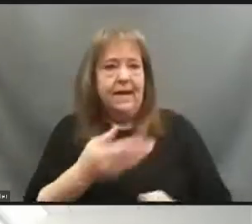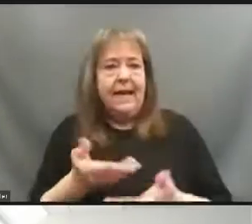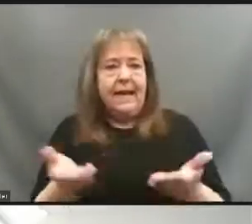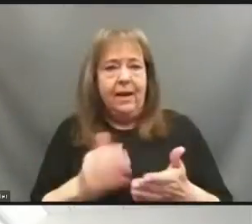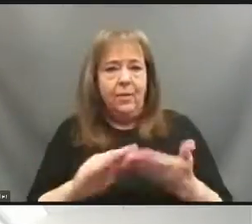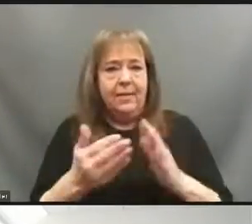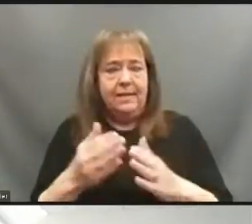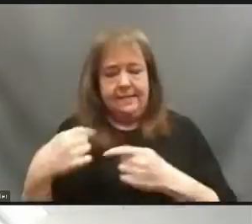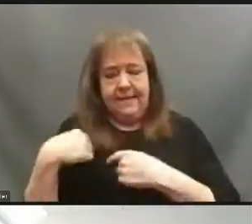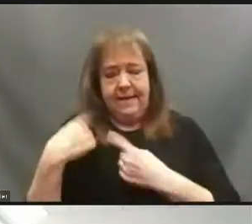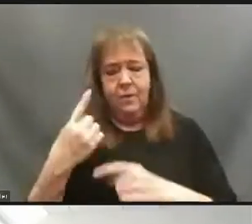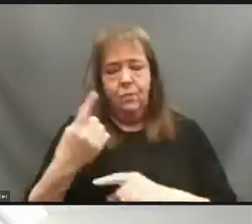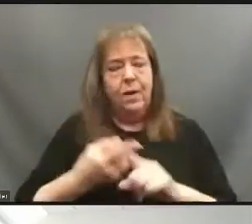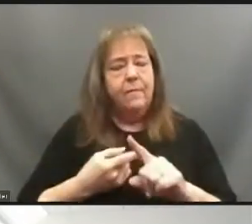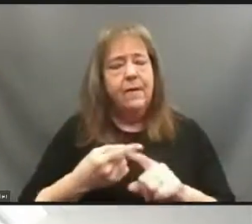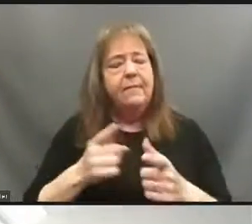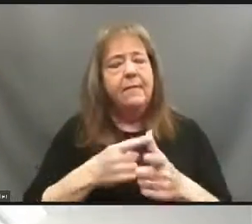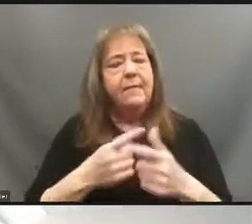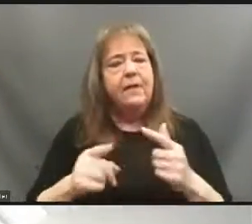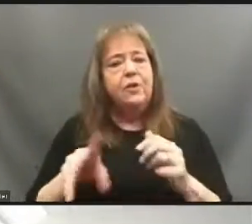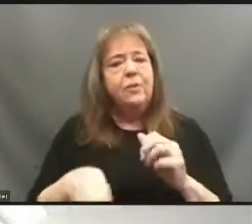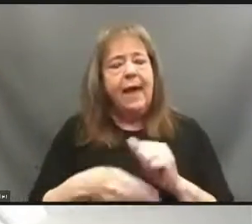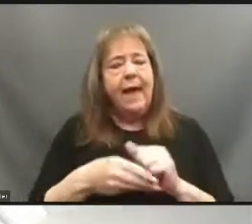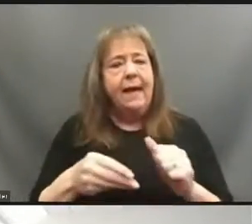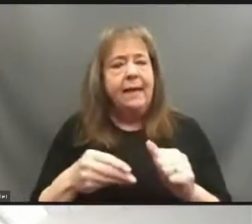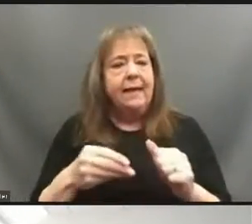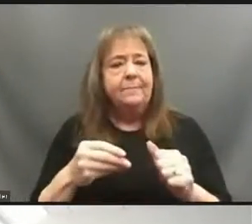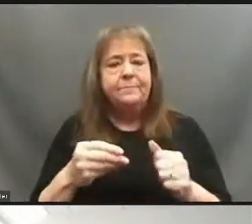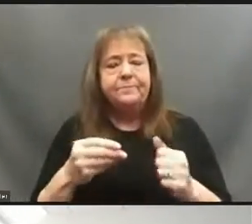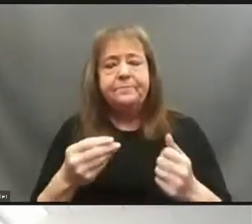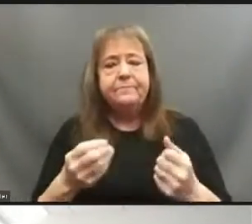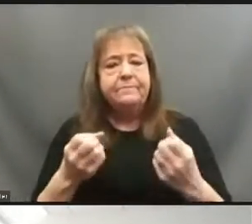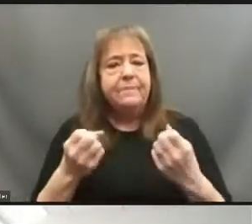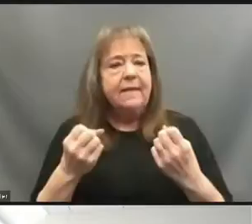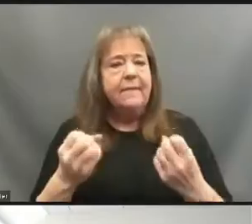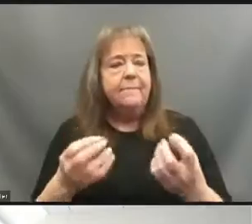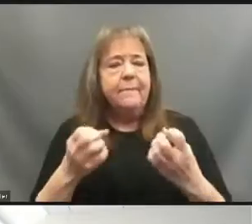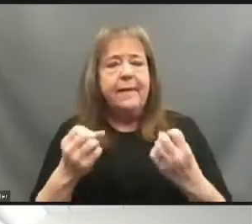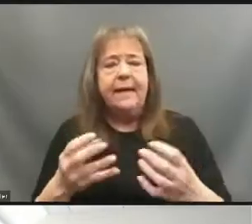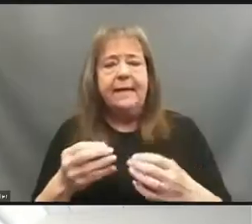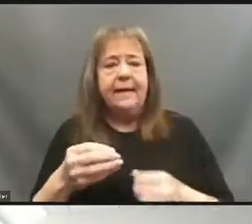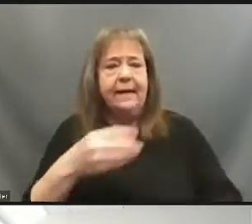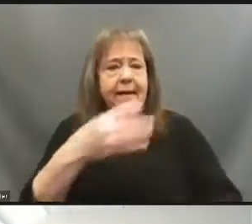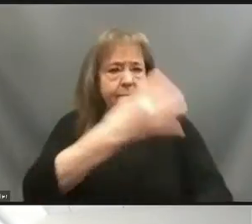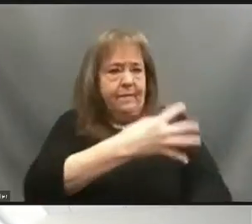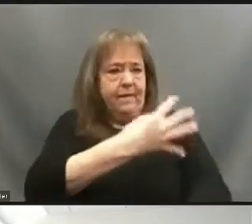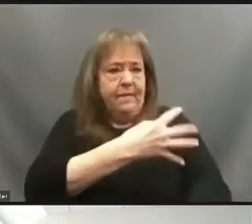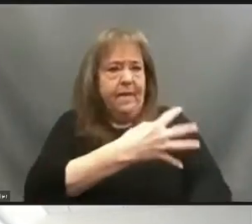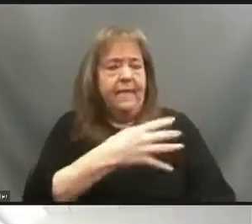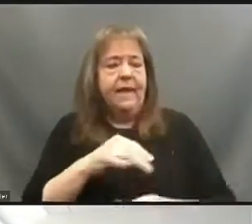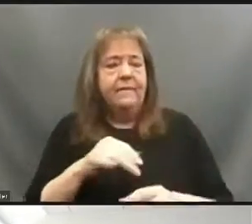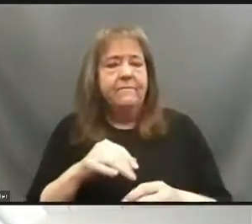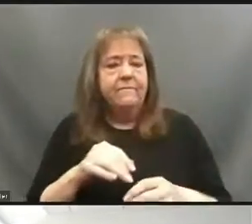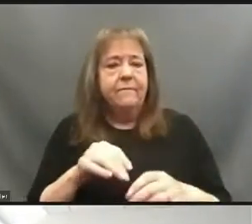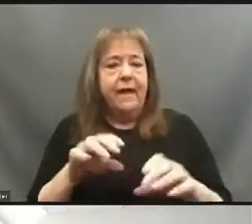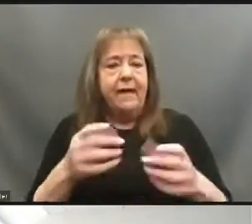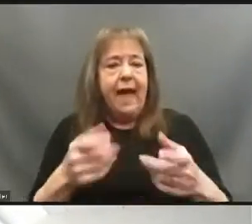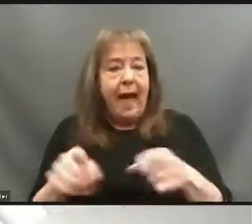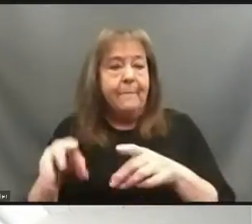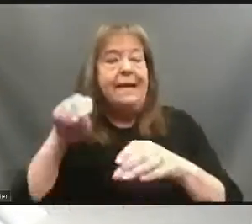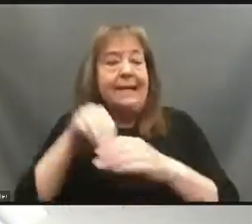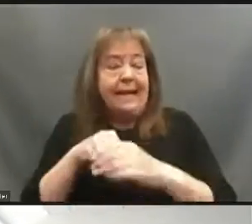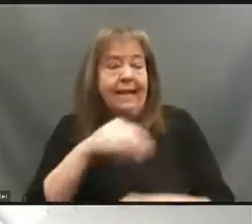month, you add in the massive number of infusions that have been done by the hospitals over the past few months, we've